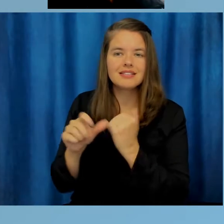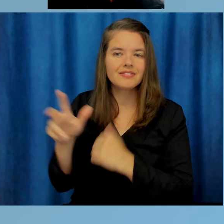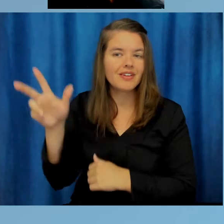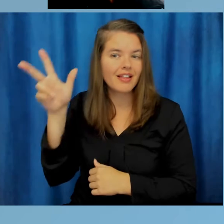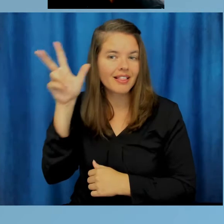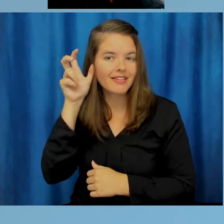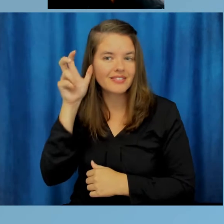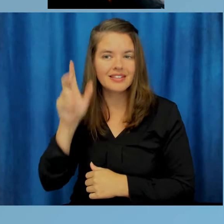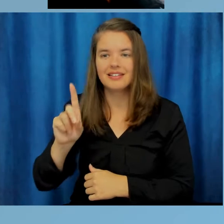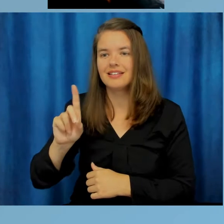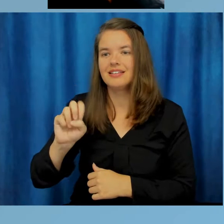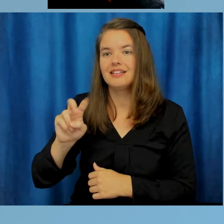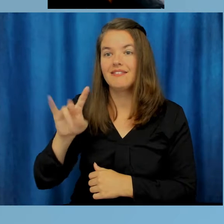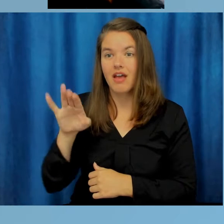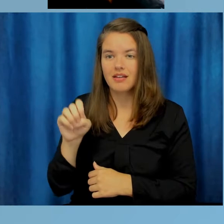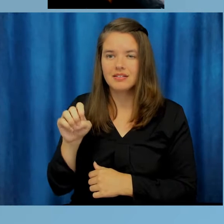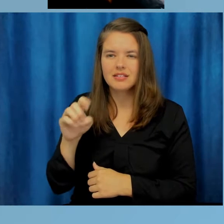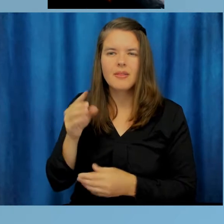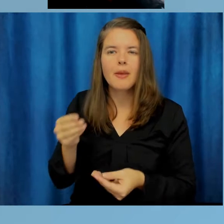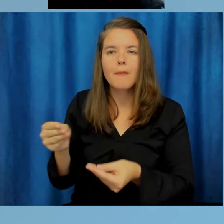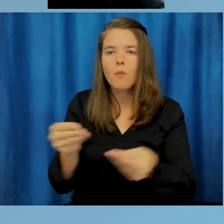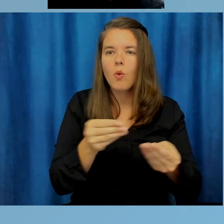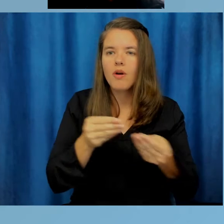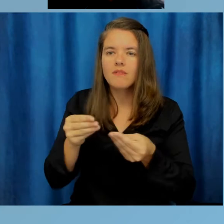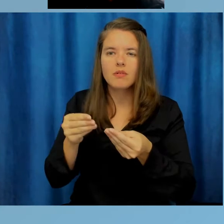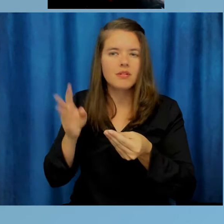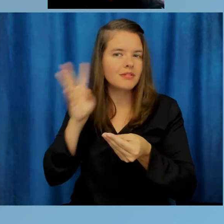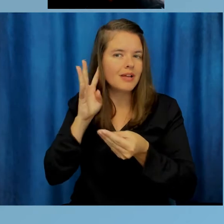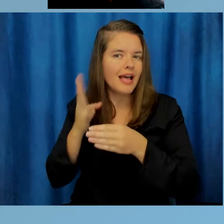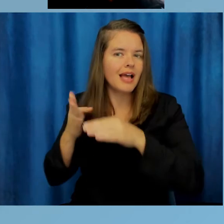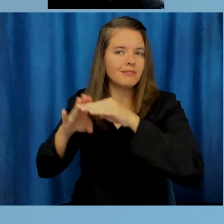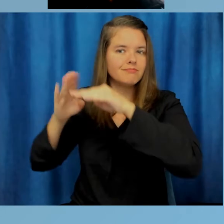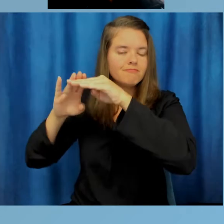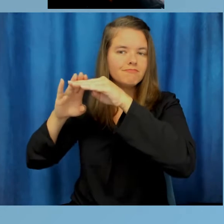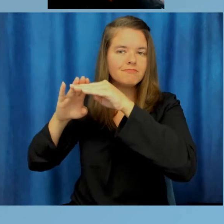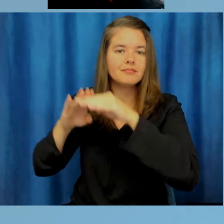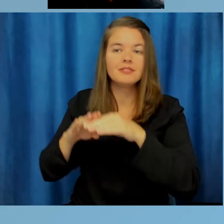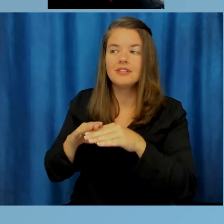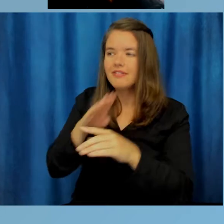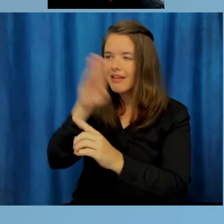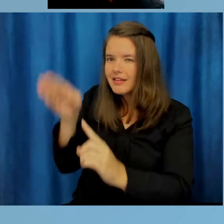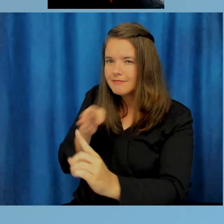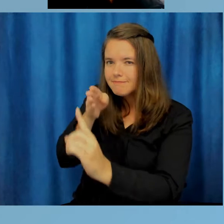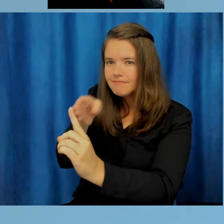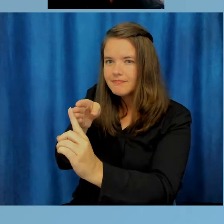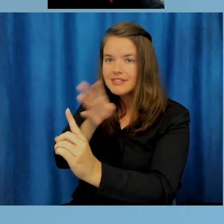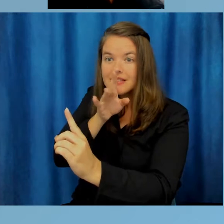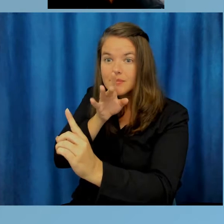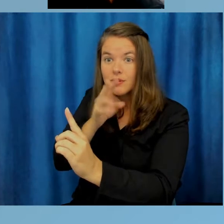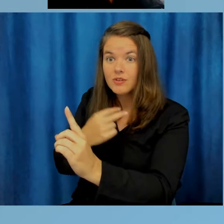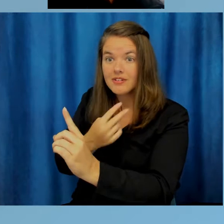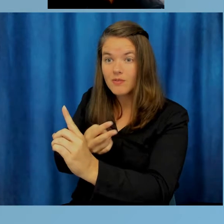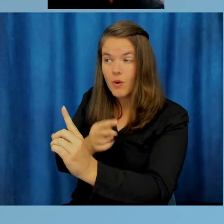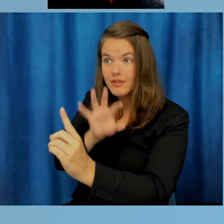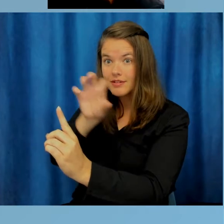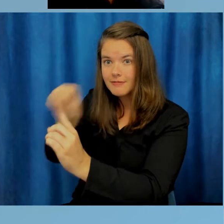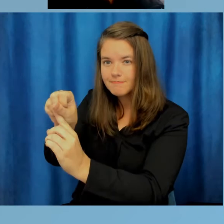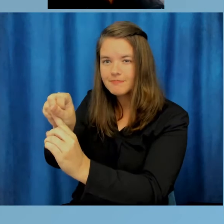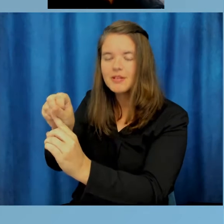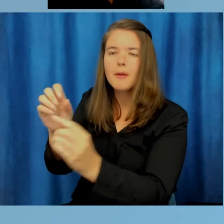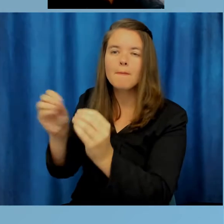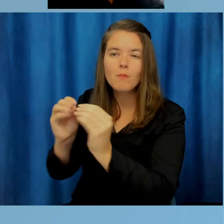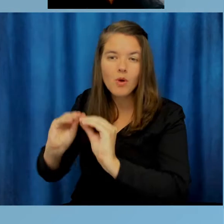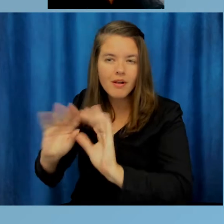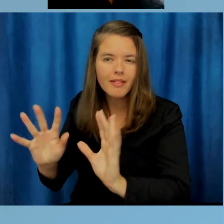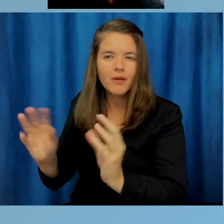ALDs, are basically portable amplifiers. They can isolate the speaker's voice and make it louder and clearer for the